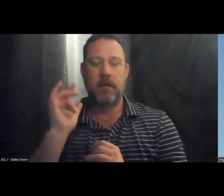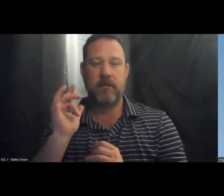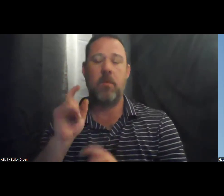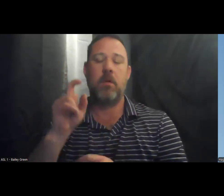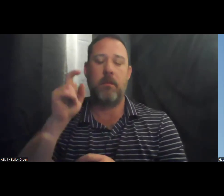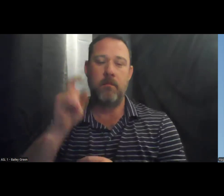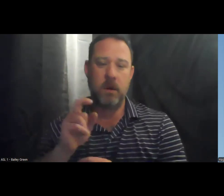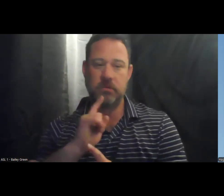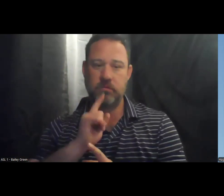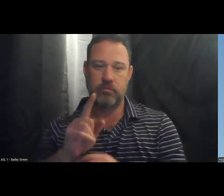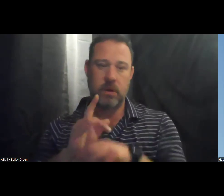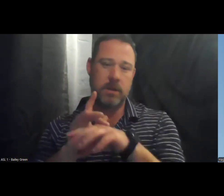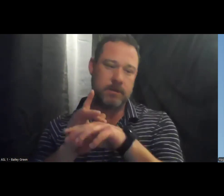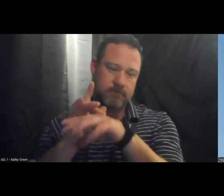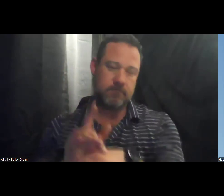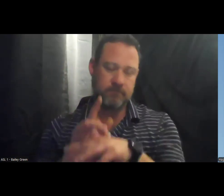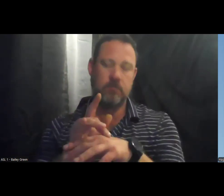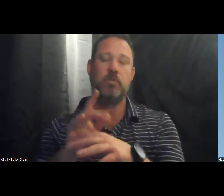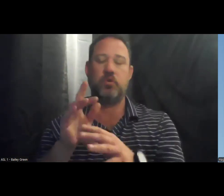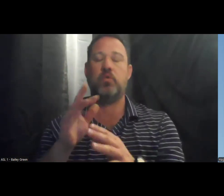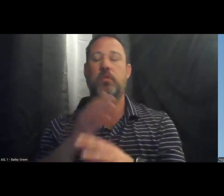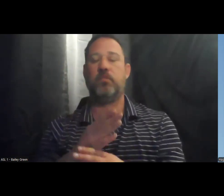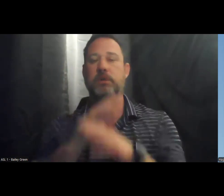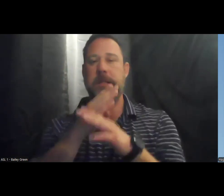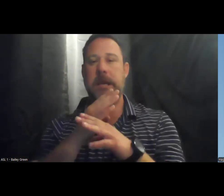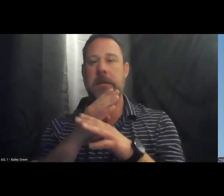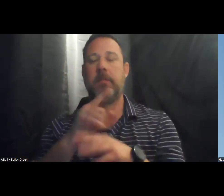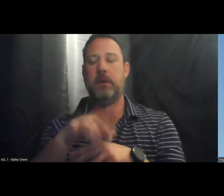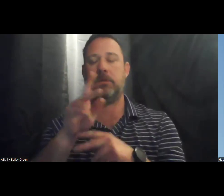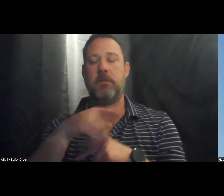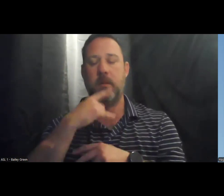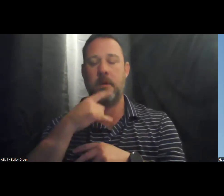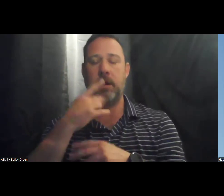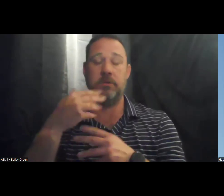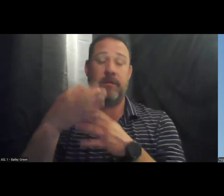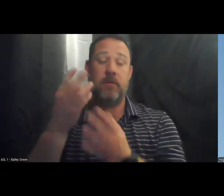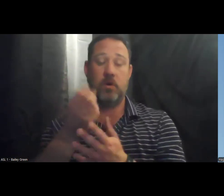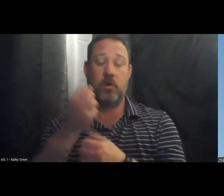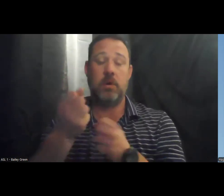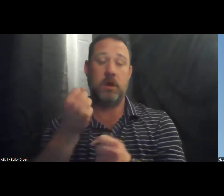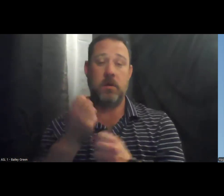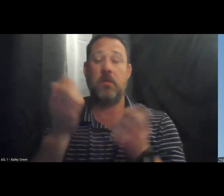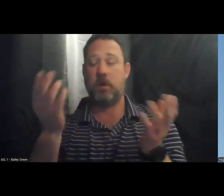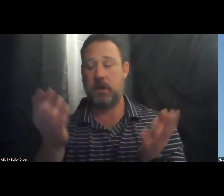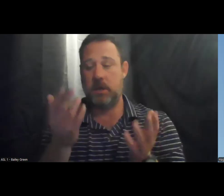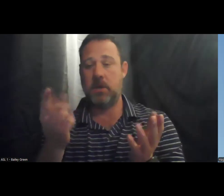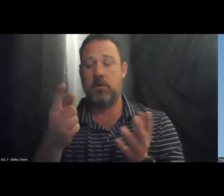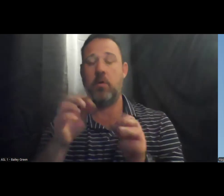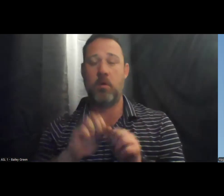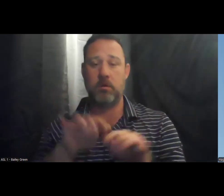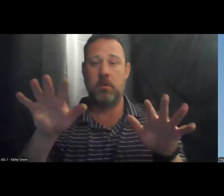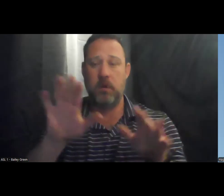to really lean in to protect these populations in the coming years. And we are here. We are your tentacles out